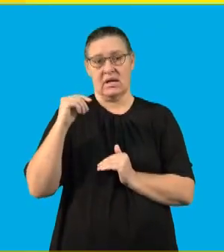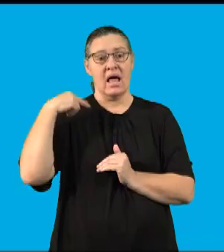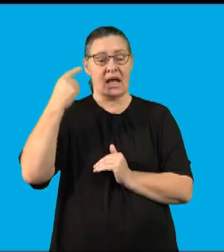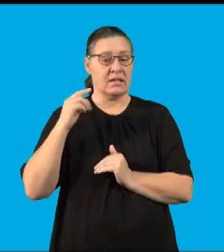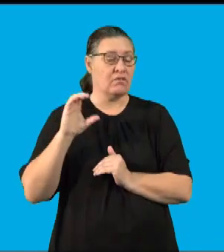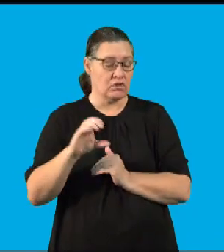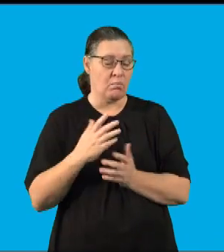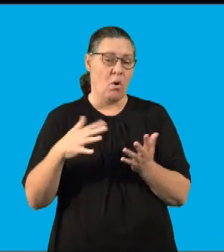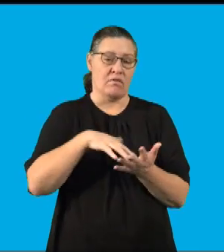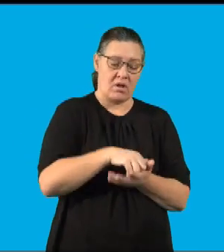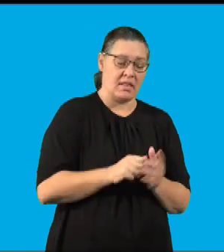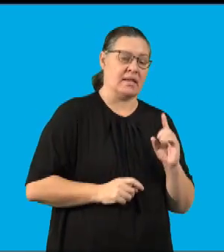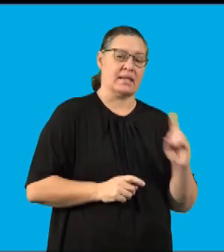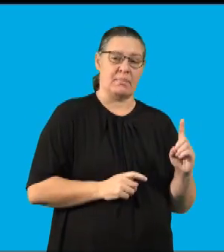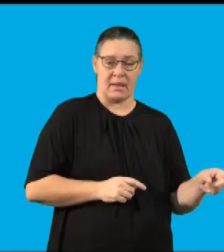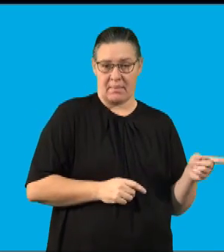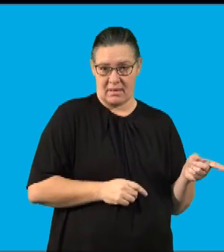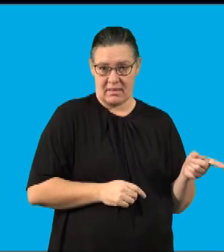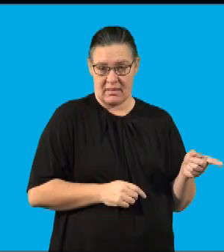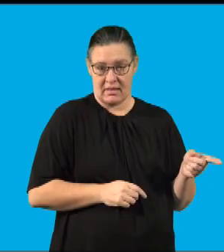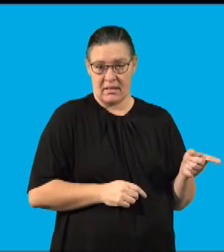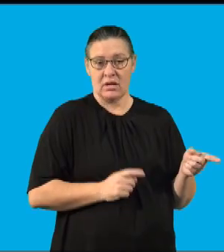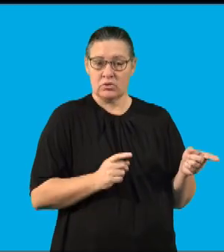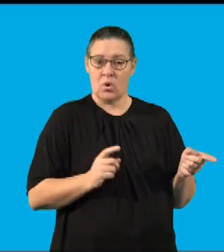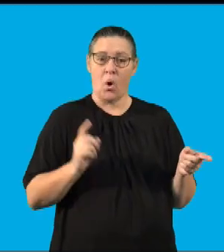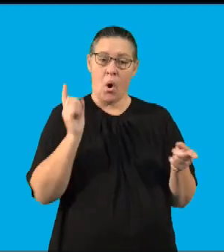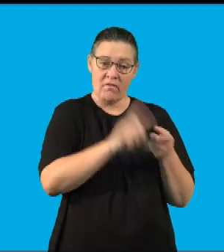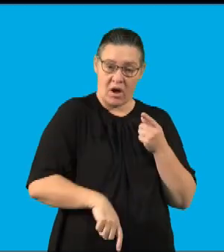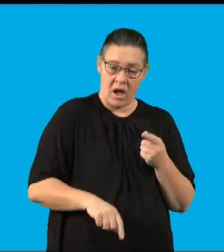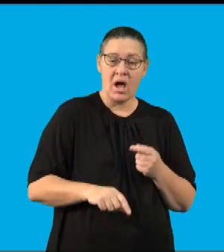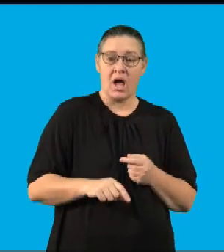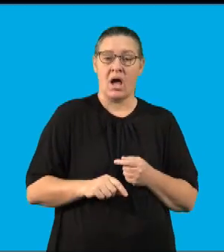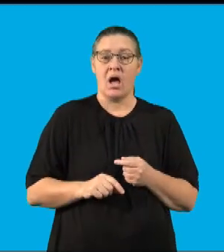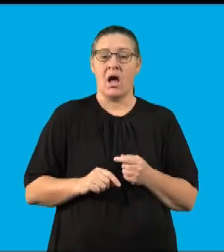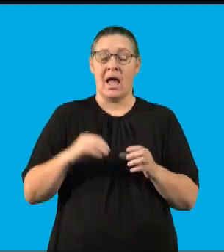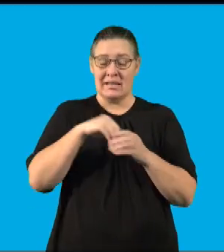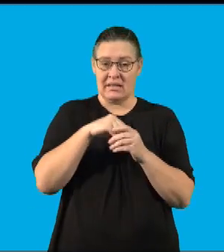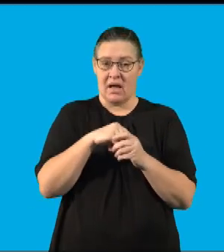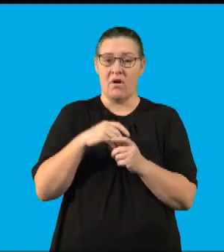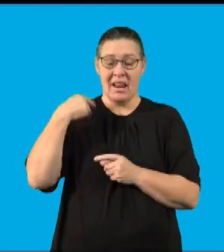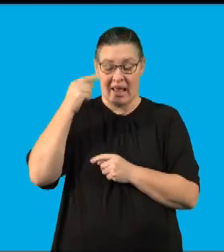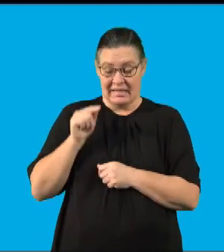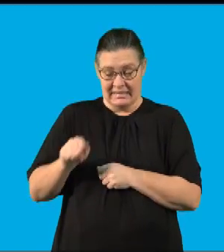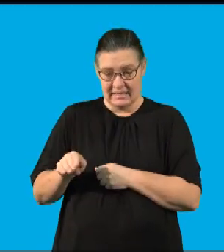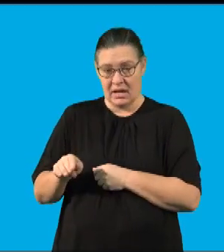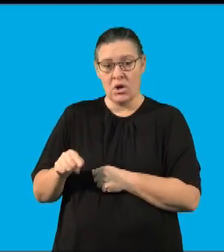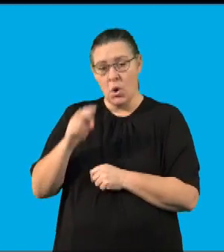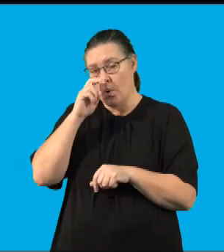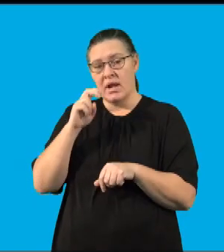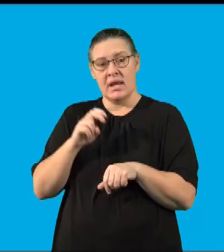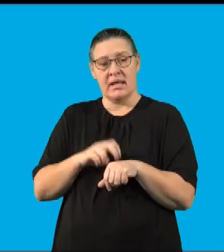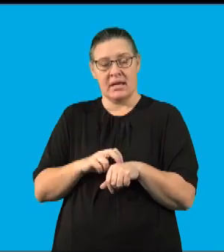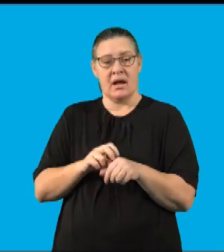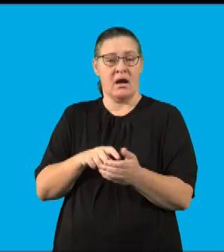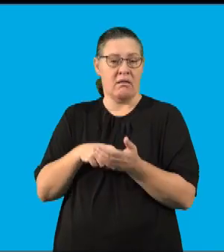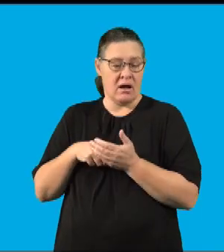the London forces are weaker than the dipole-dipole forces, which means to overcome the intermolecular forces making up the London forces, you're